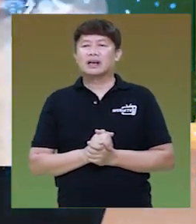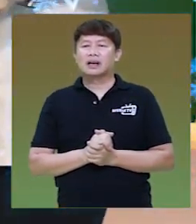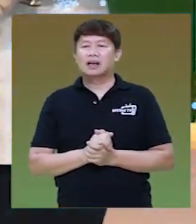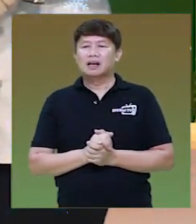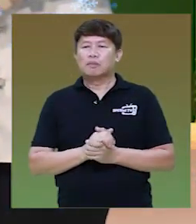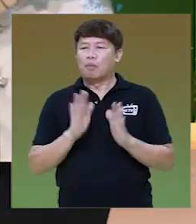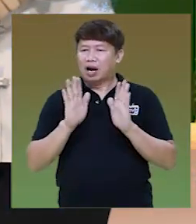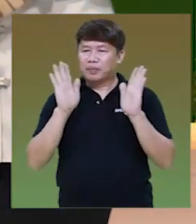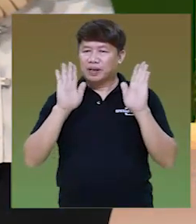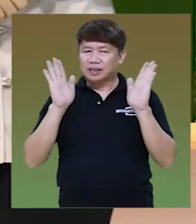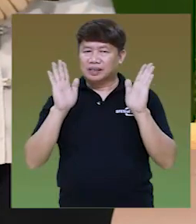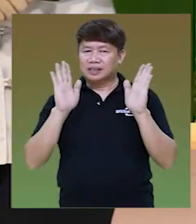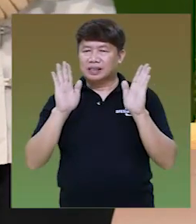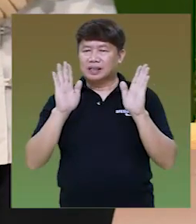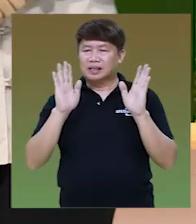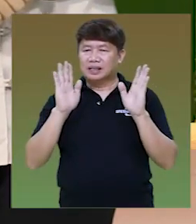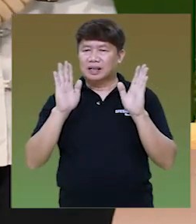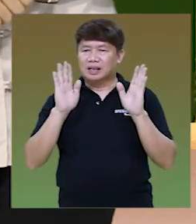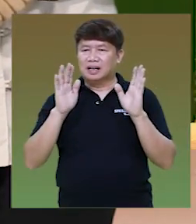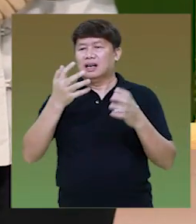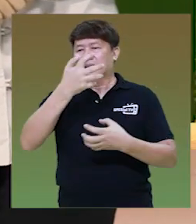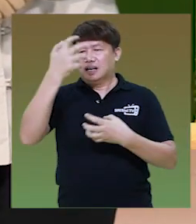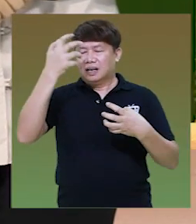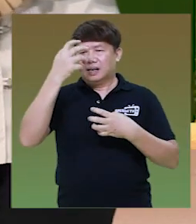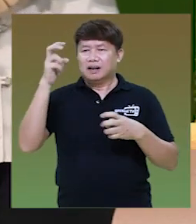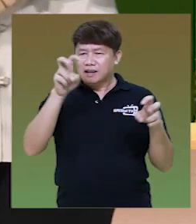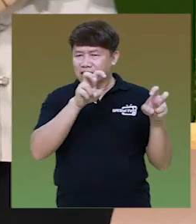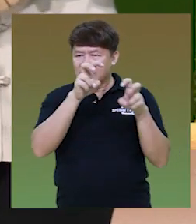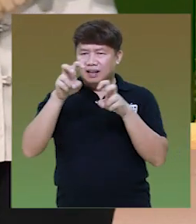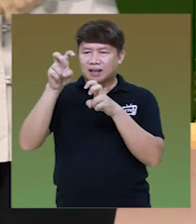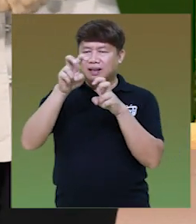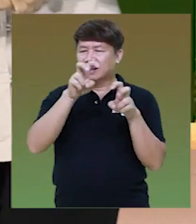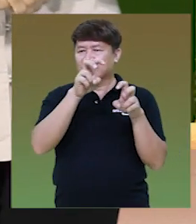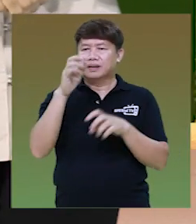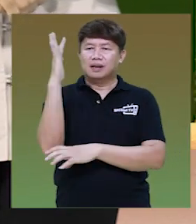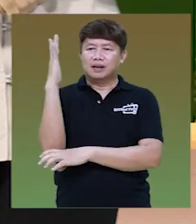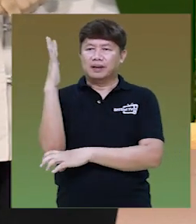Incredible! The monkeys are hanging from the tree.